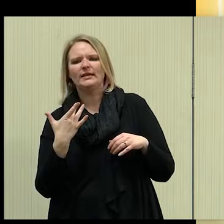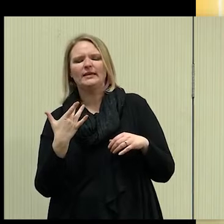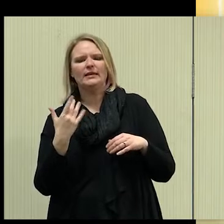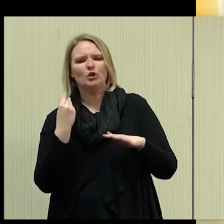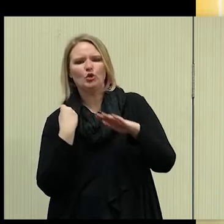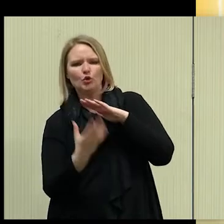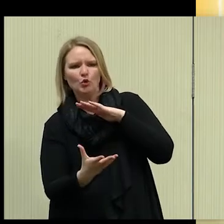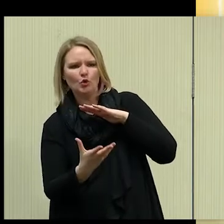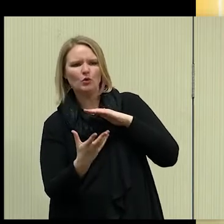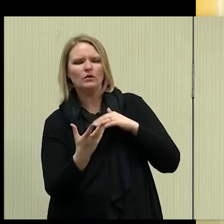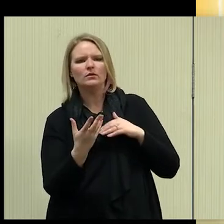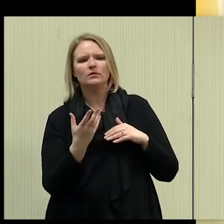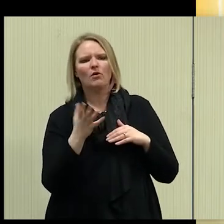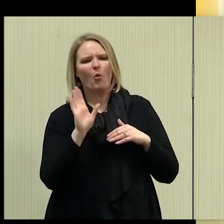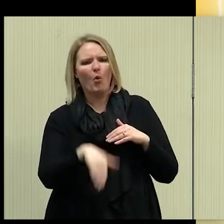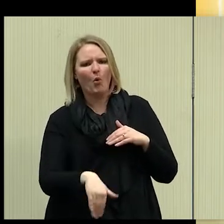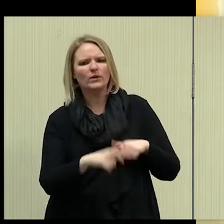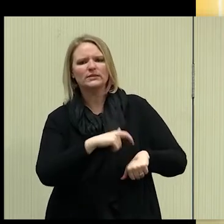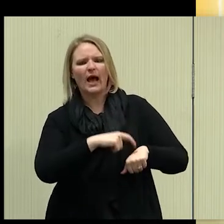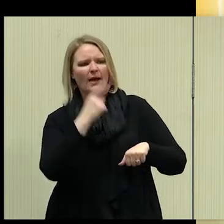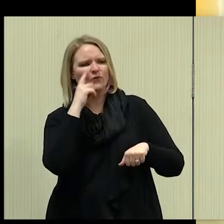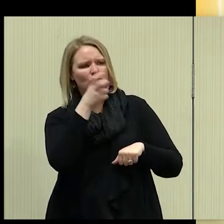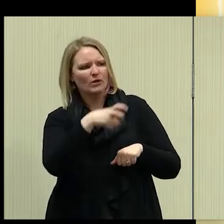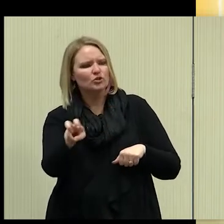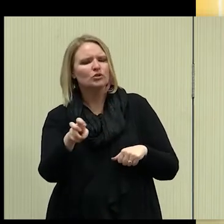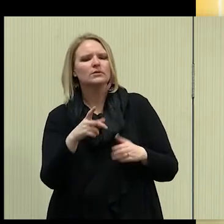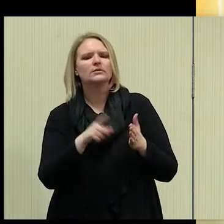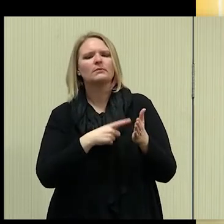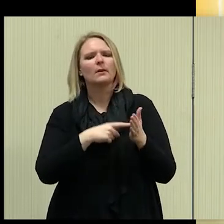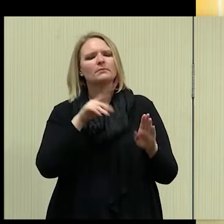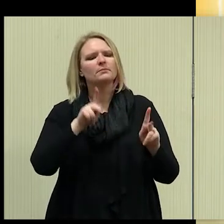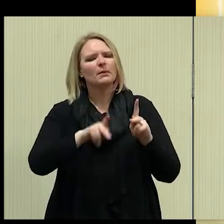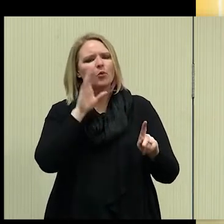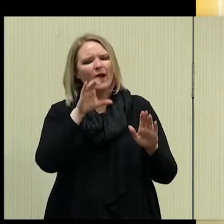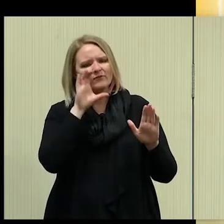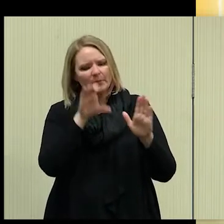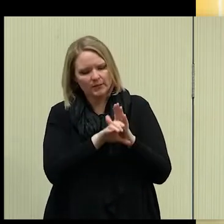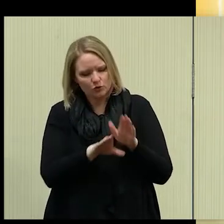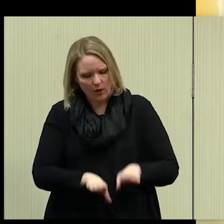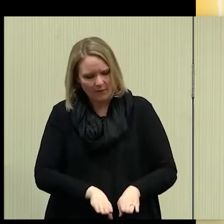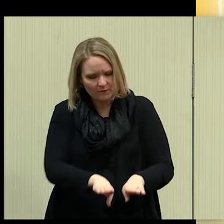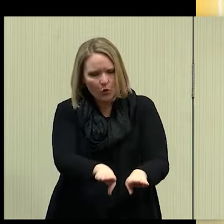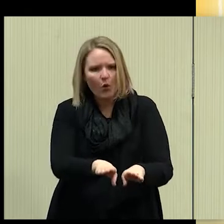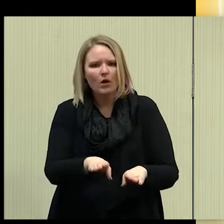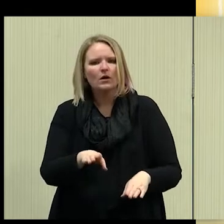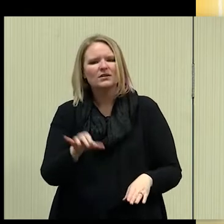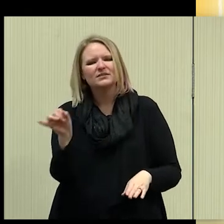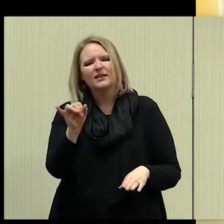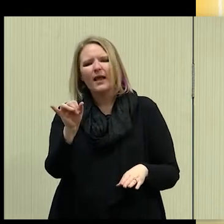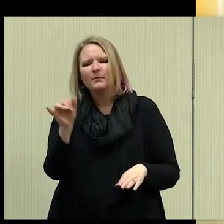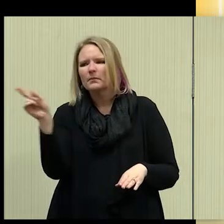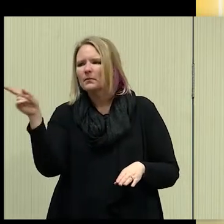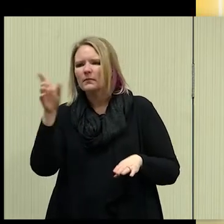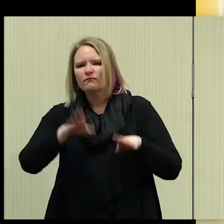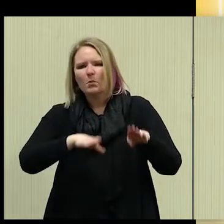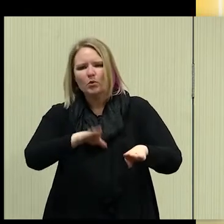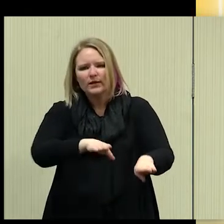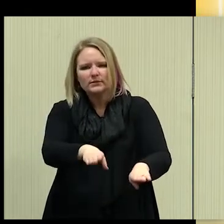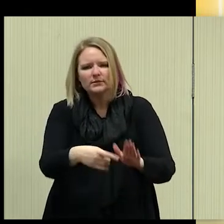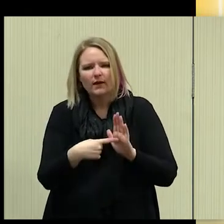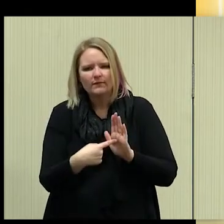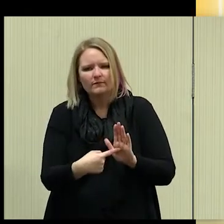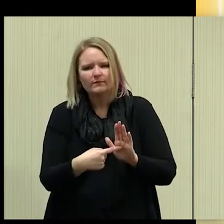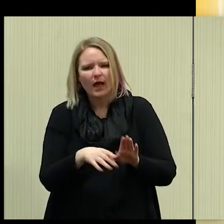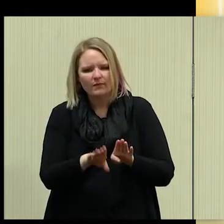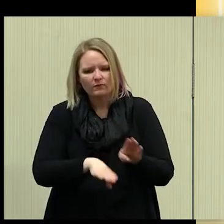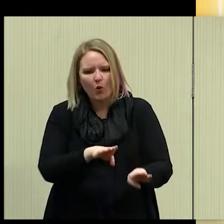cue in that it's a transition time. Sometimes people will have pictures on the floor, like we saw the footprints on the floor or the